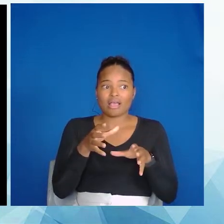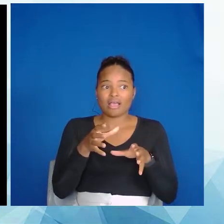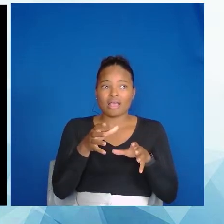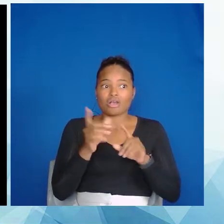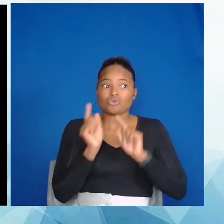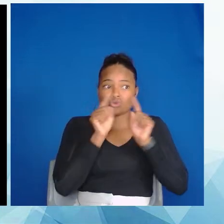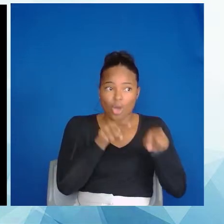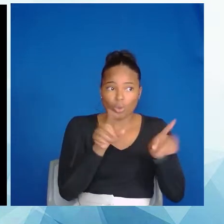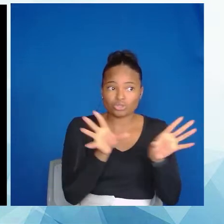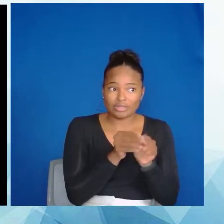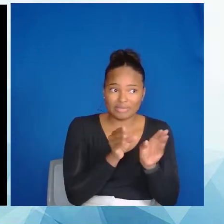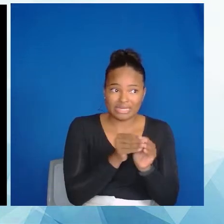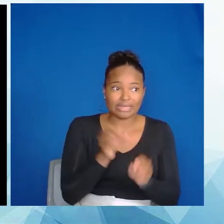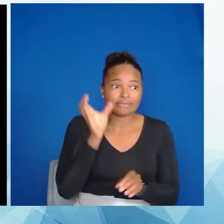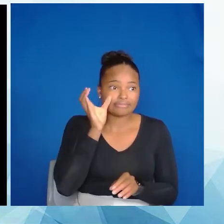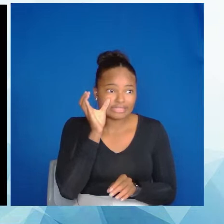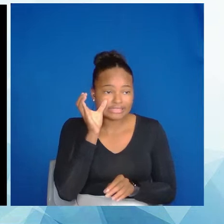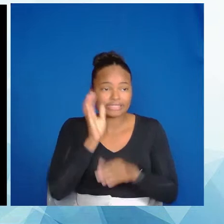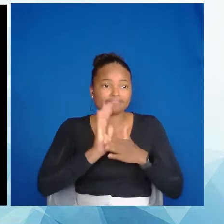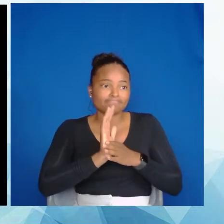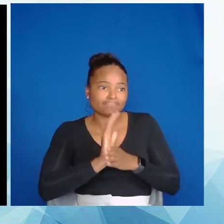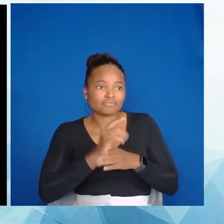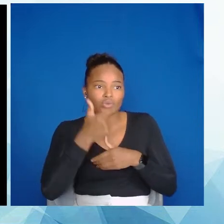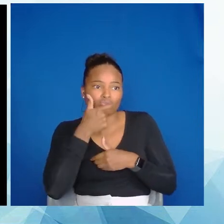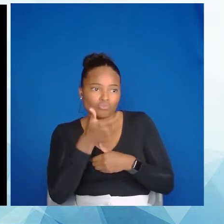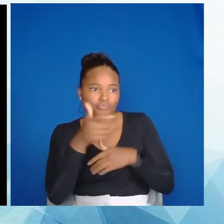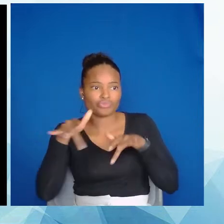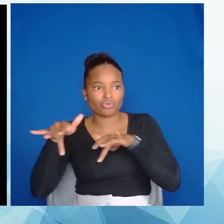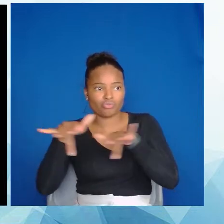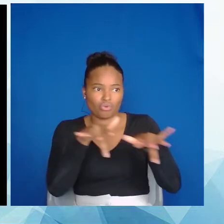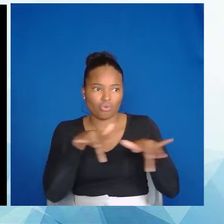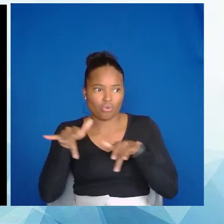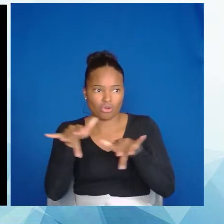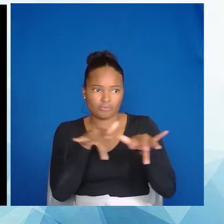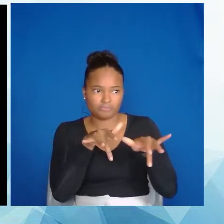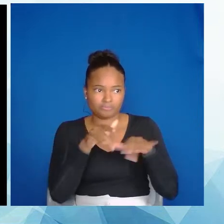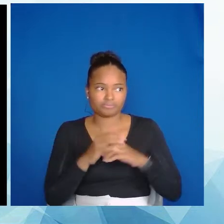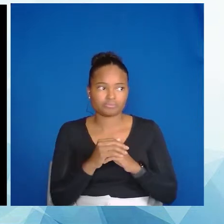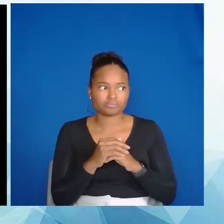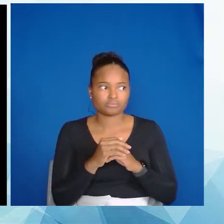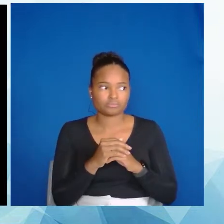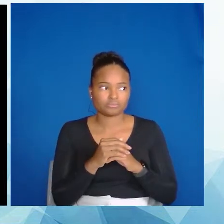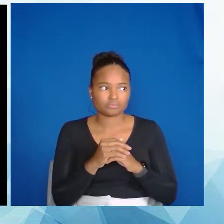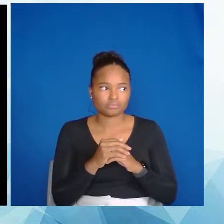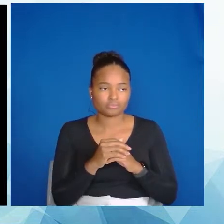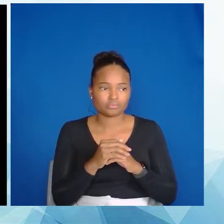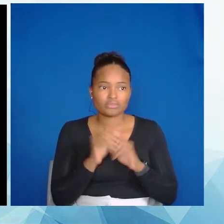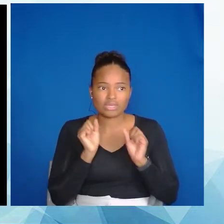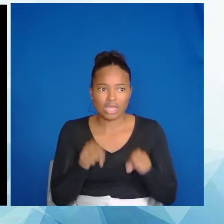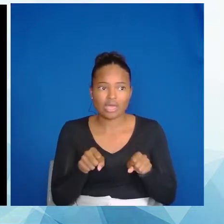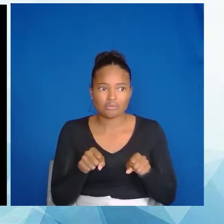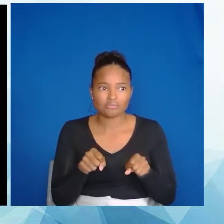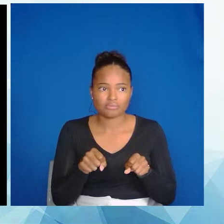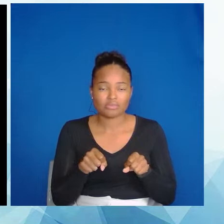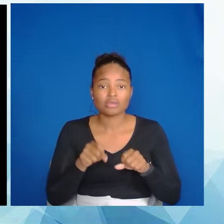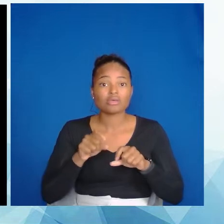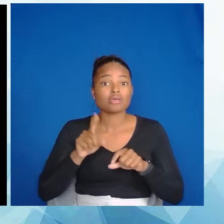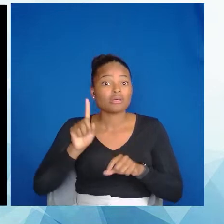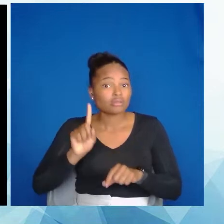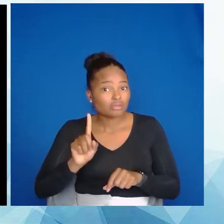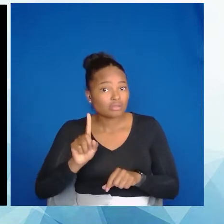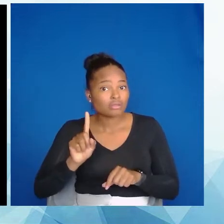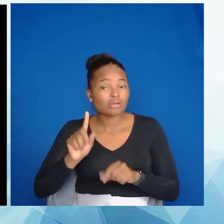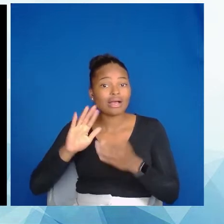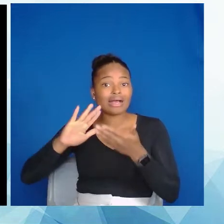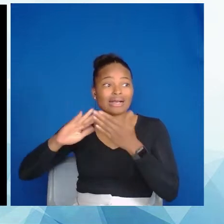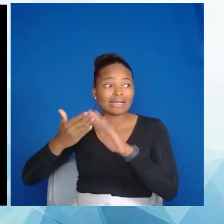tape record. I guess so few people use that anymore. I forgot to put that in there. But they're allowed to tape it. What they are not allowed